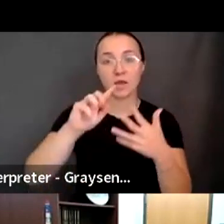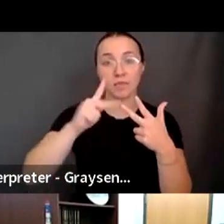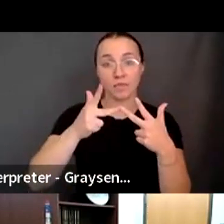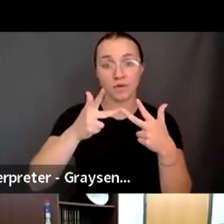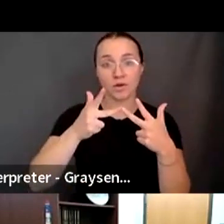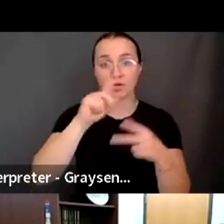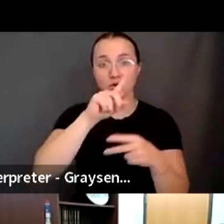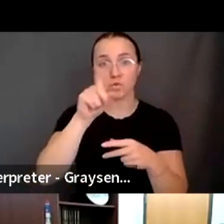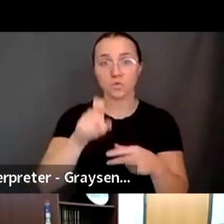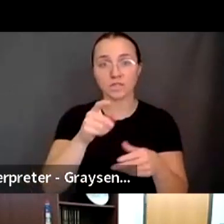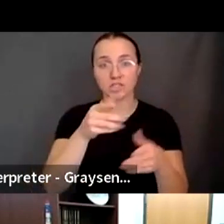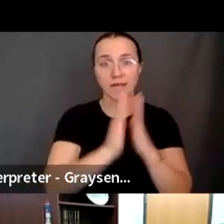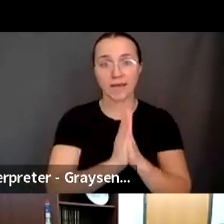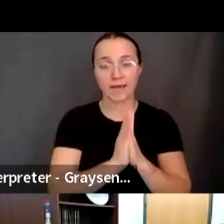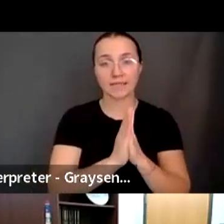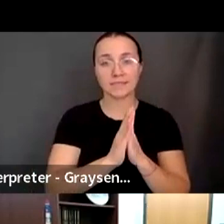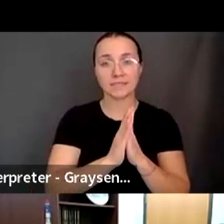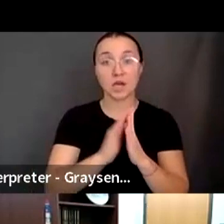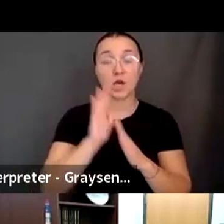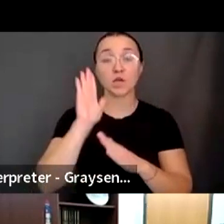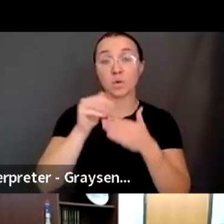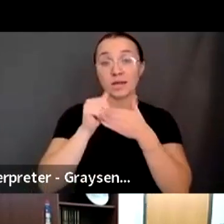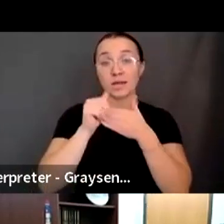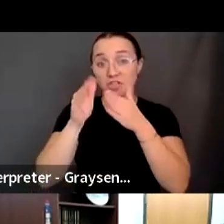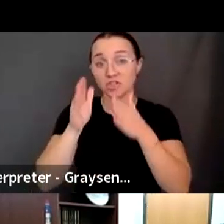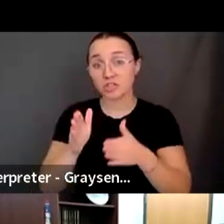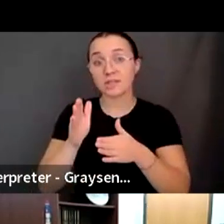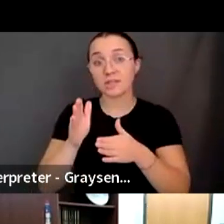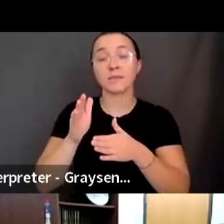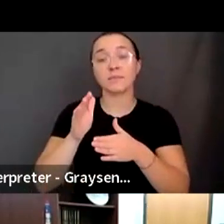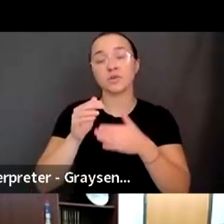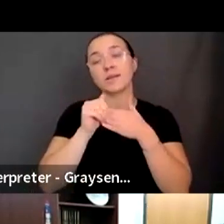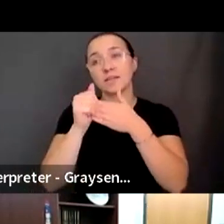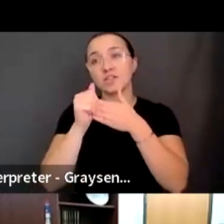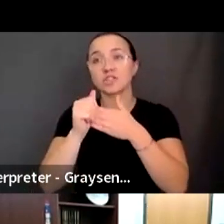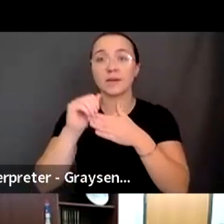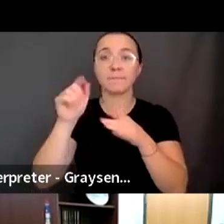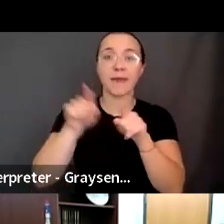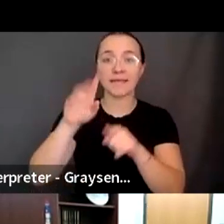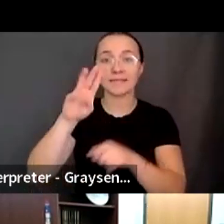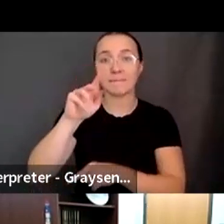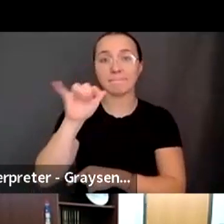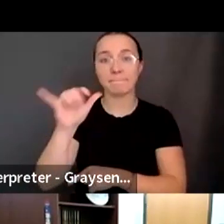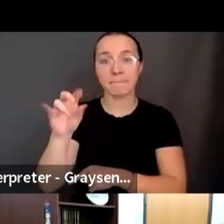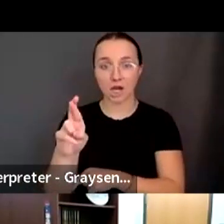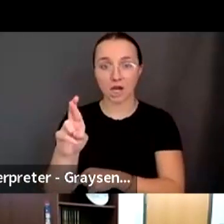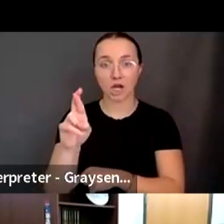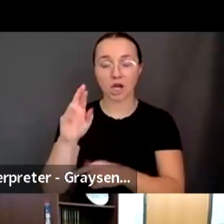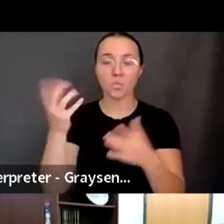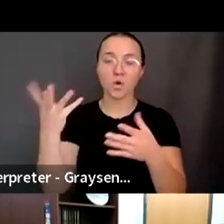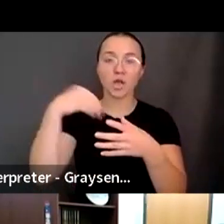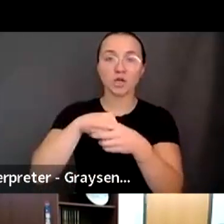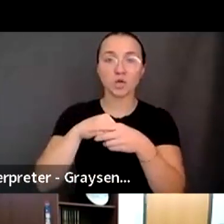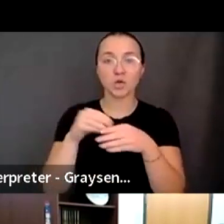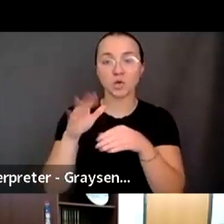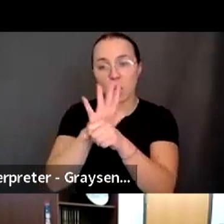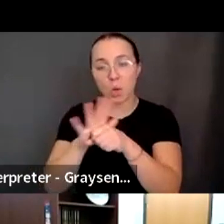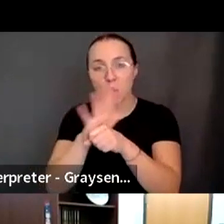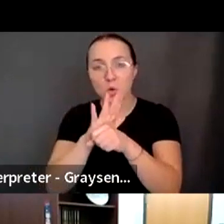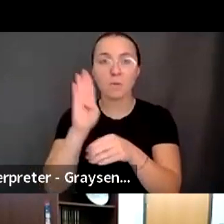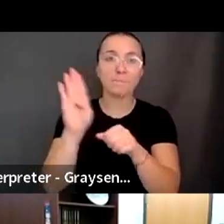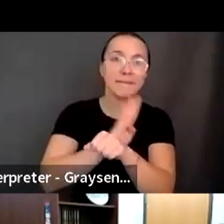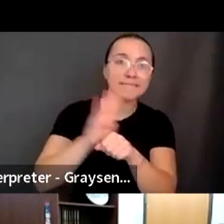your leadership as mayor encourage other departments and local businesses to support greater